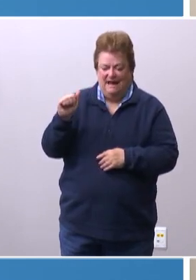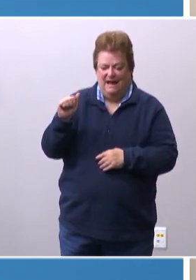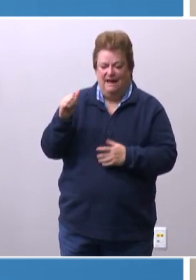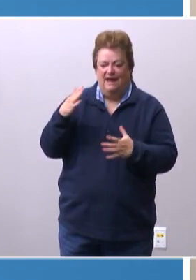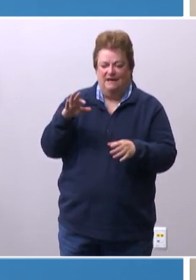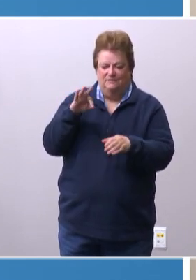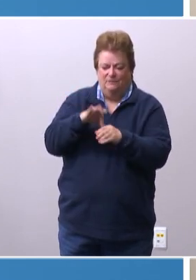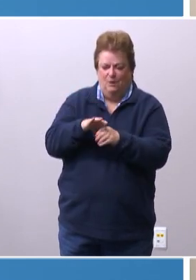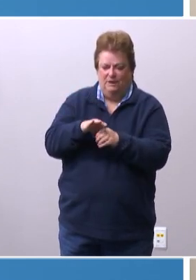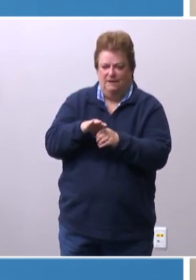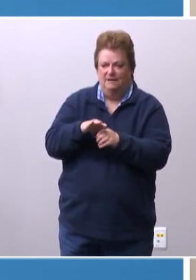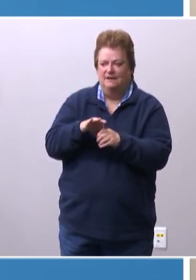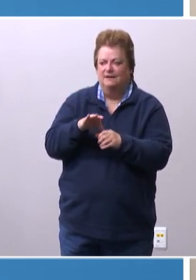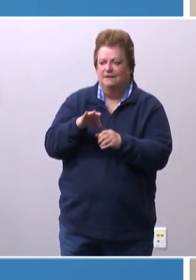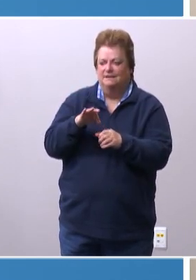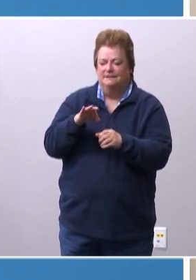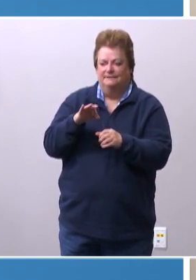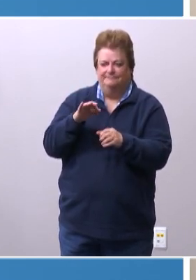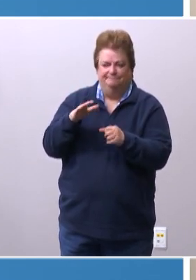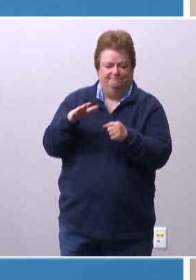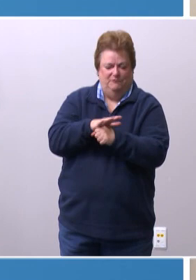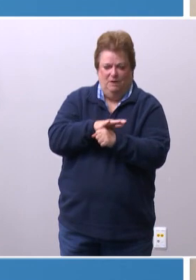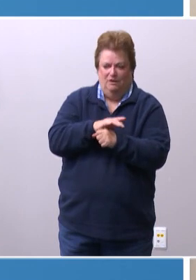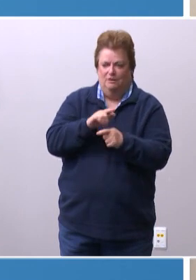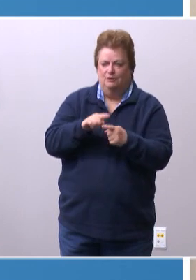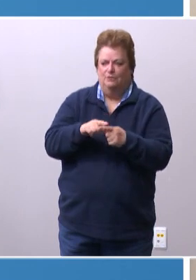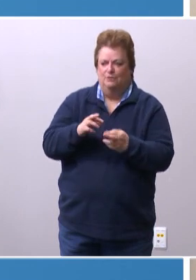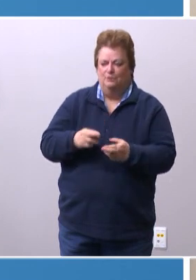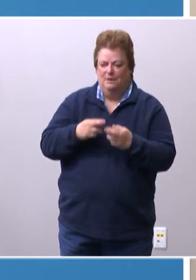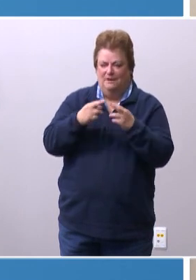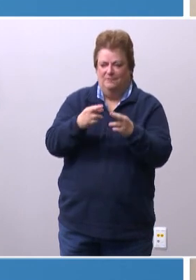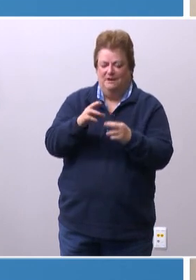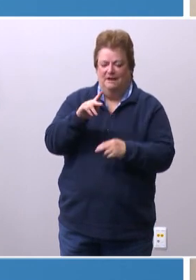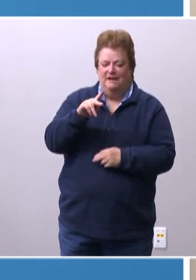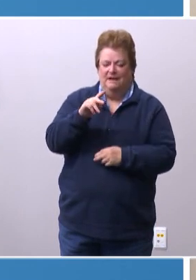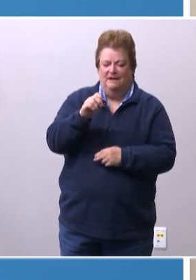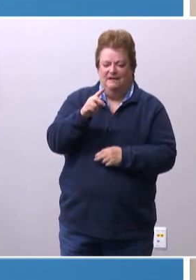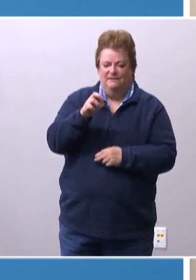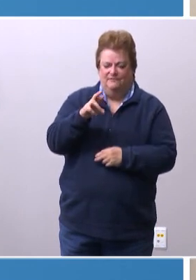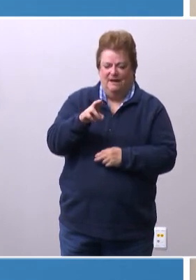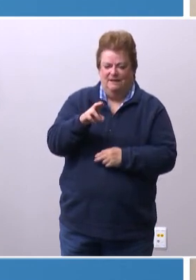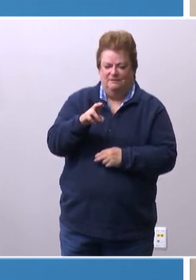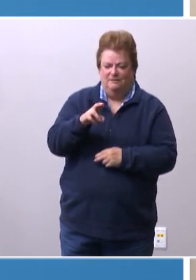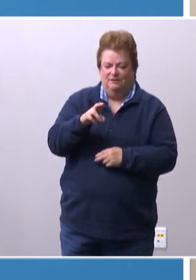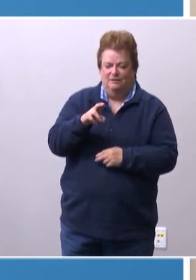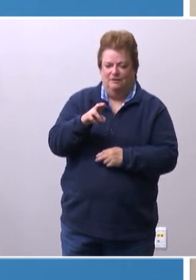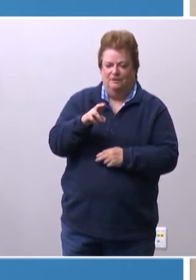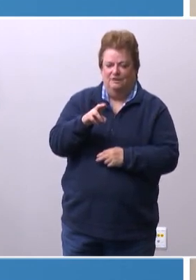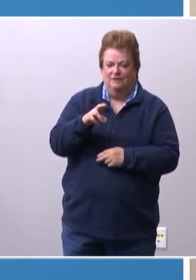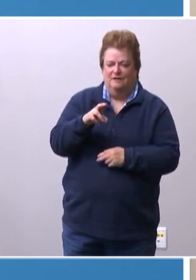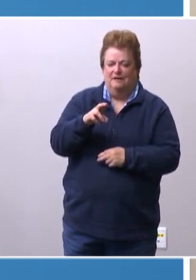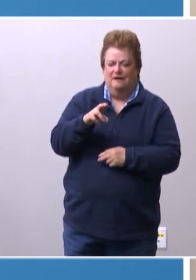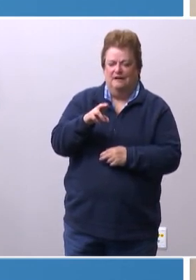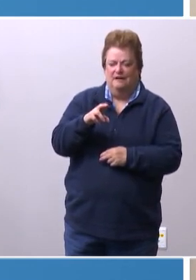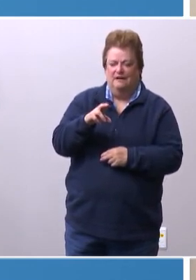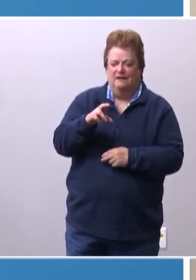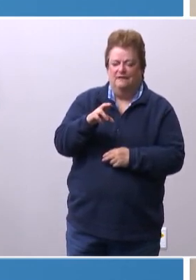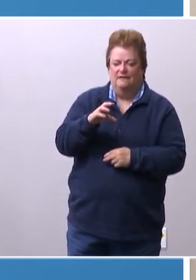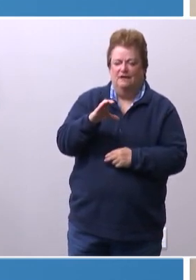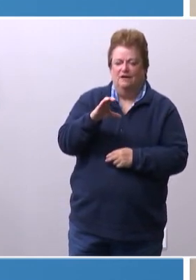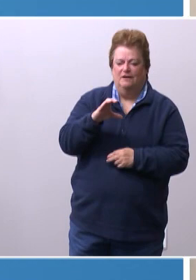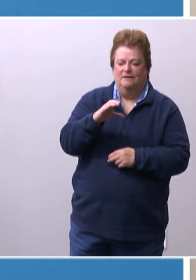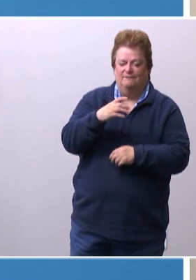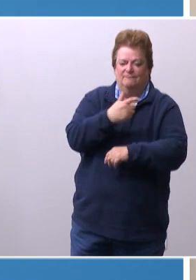voted overwhelmingly to recommend the Pfizer Bionics coronavirus vaccine